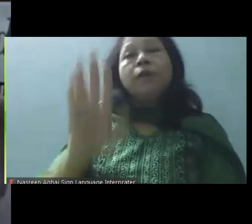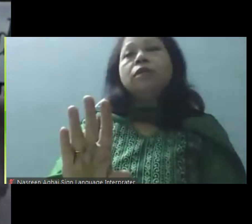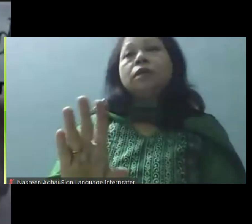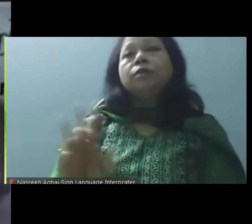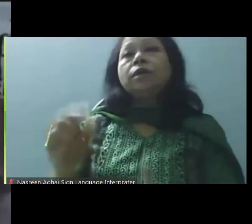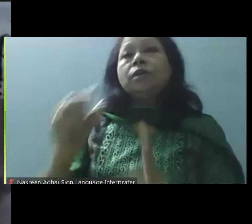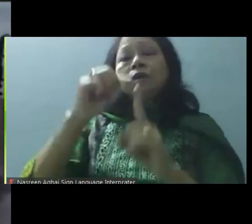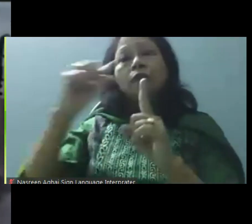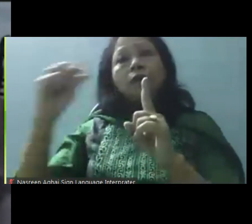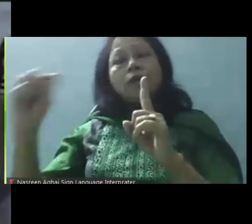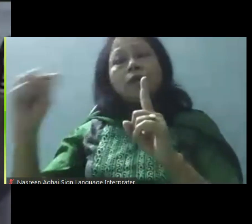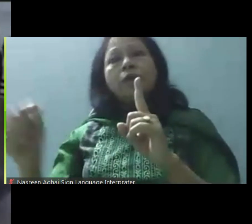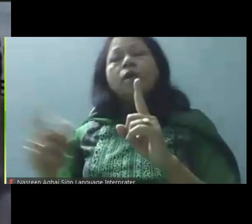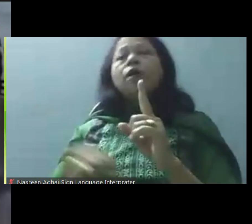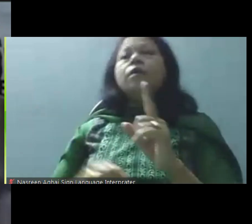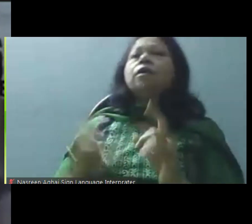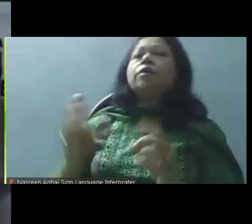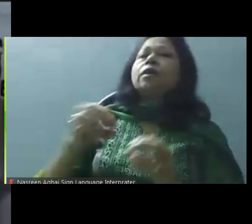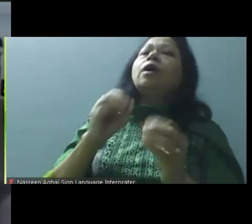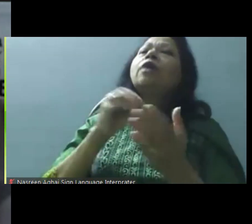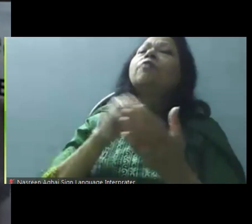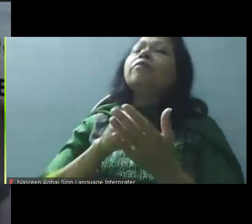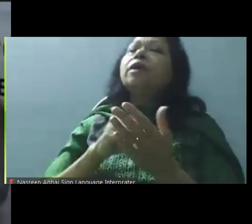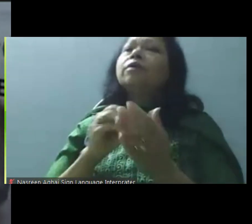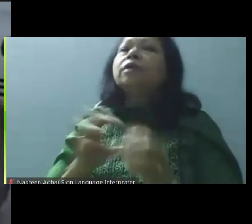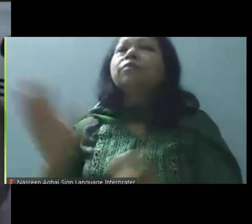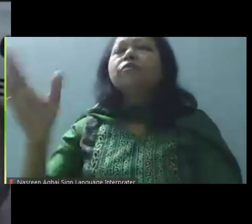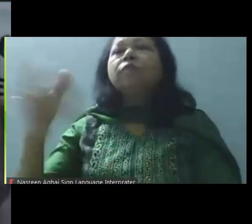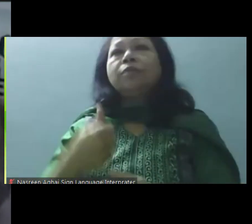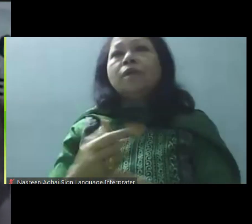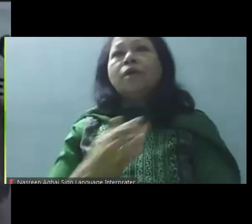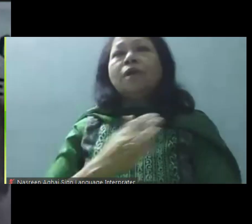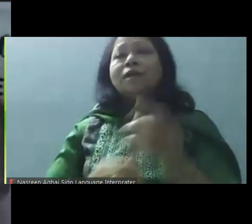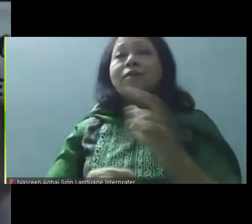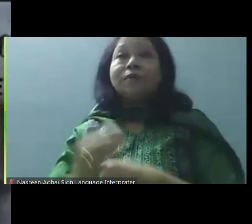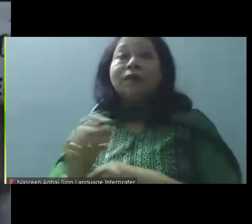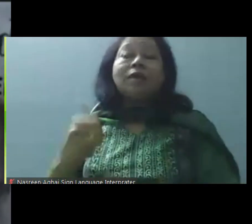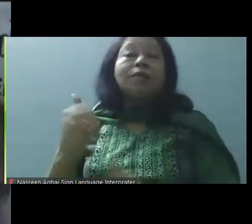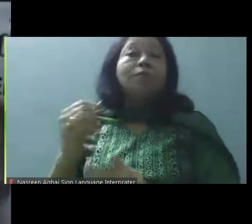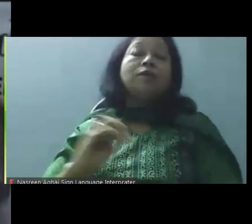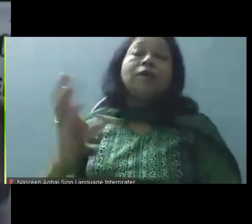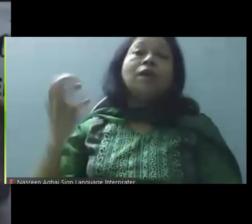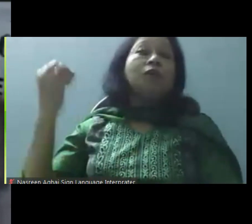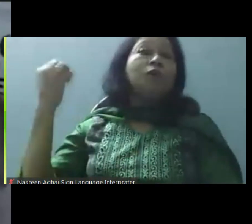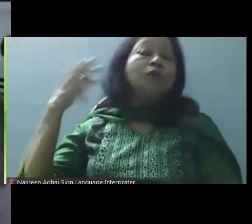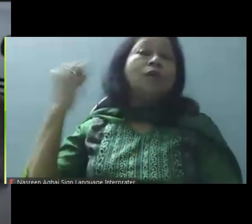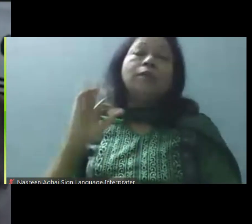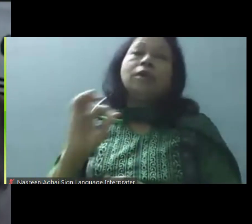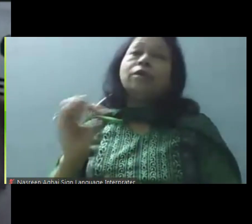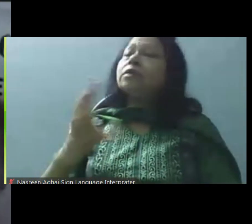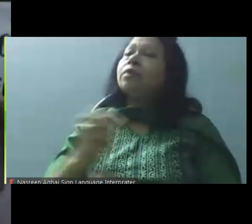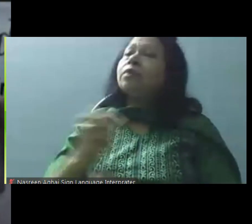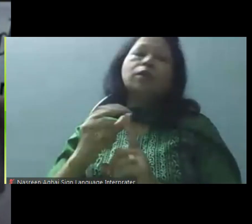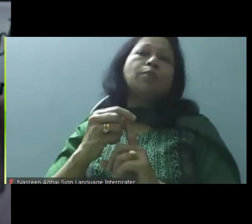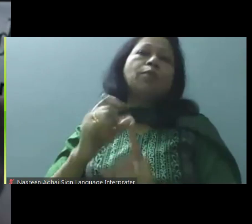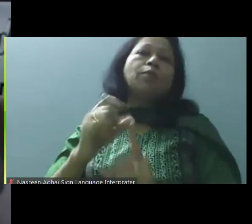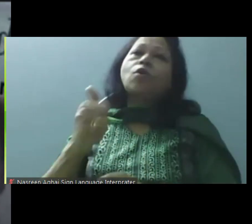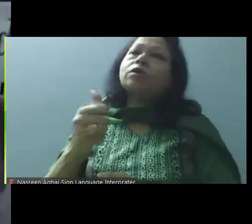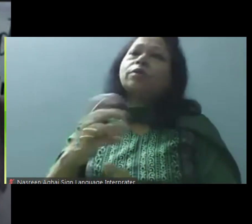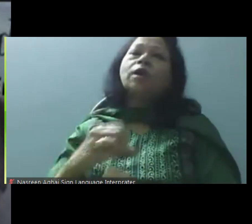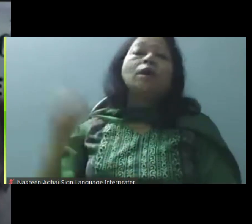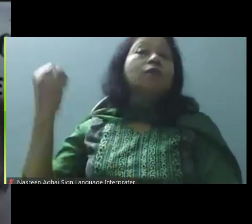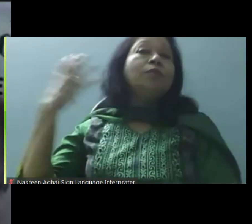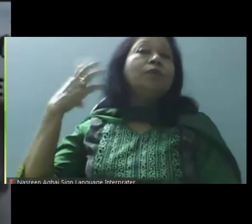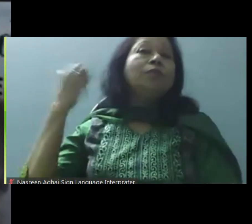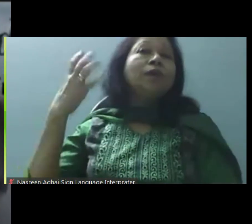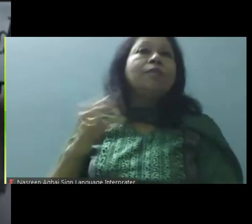digital facility is much more important for disabled community than the normal one, because normal people has